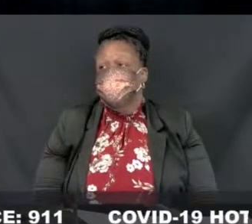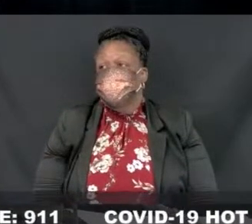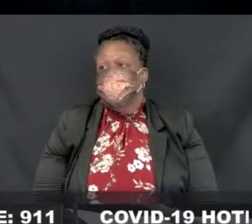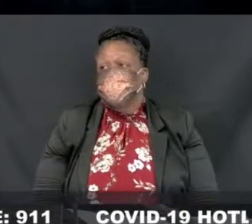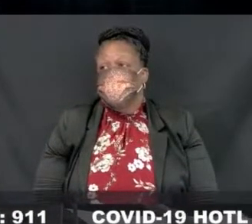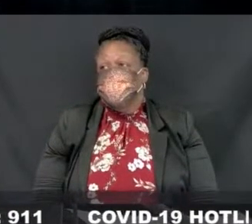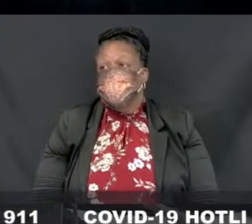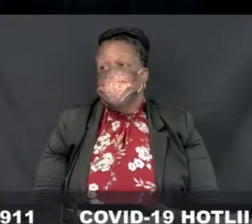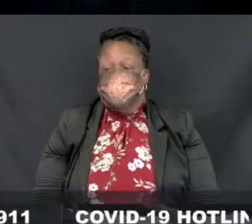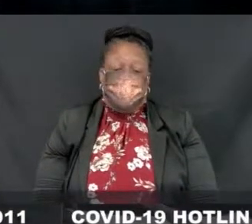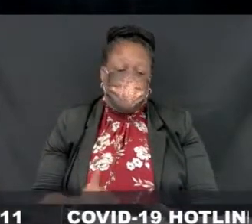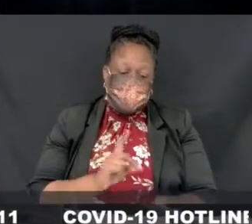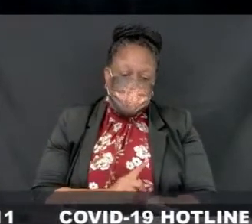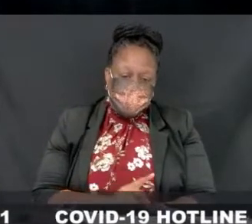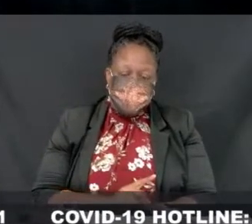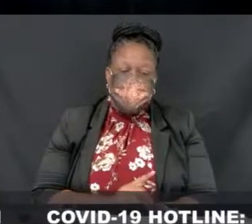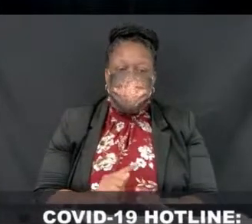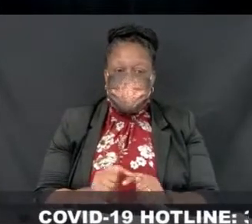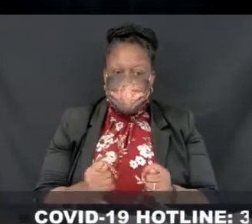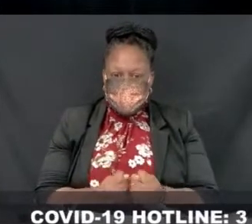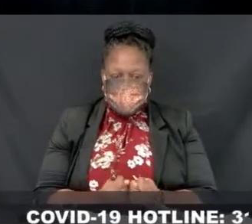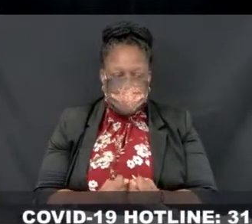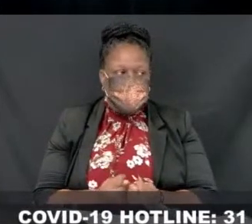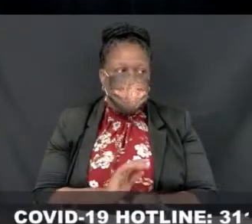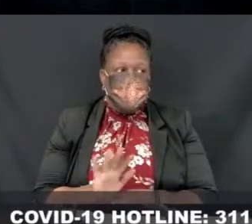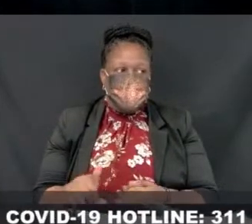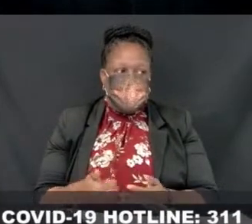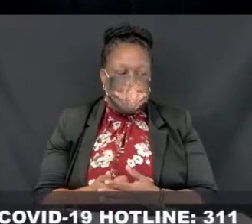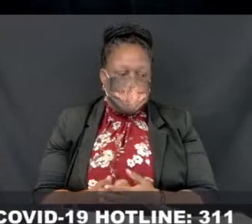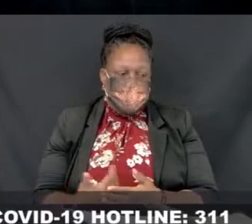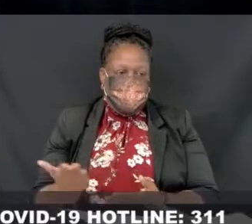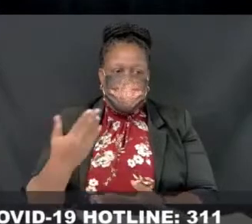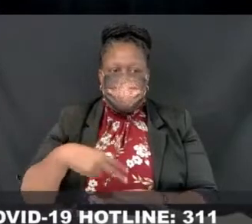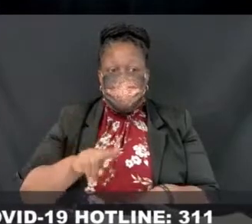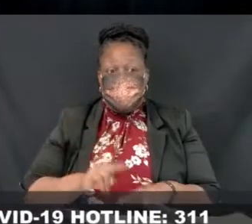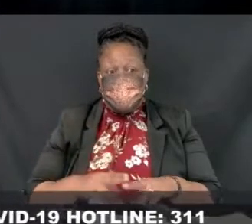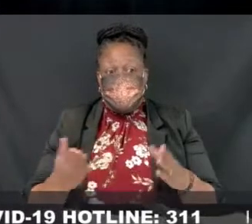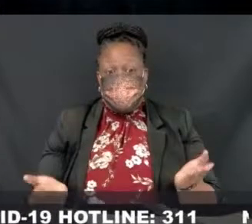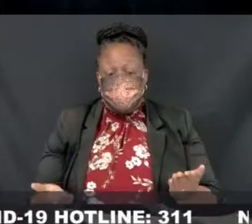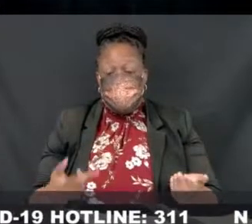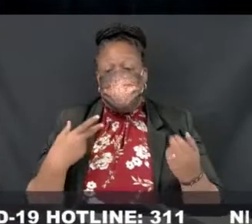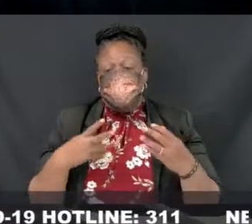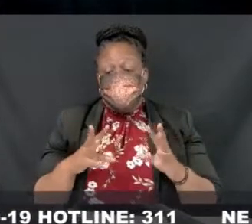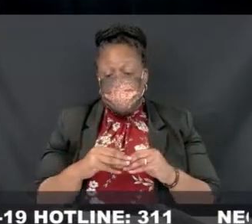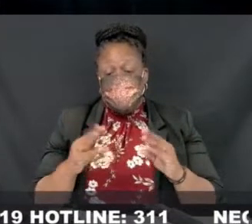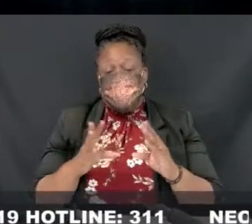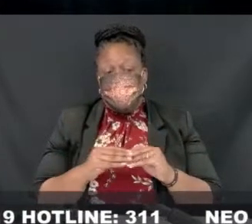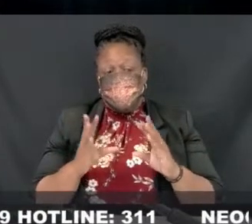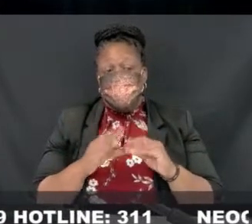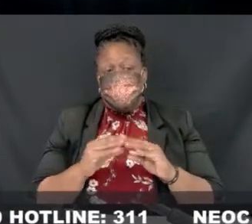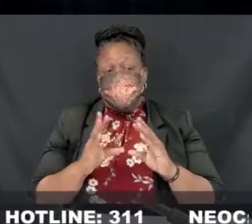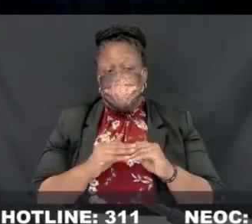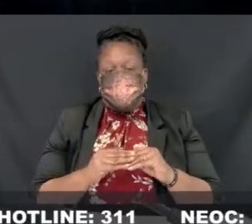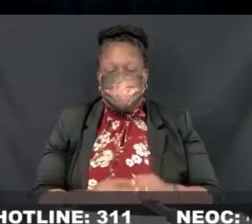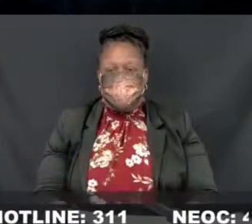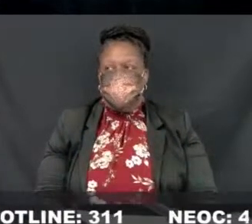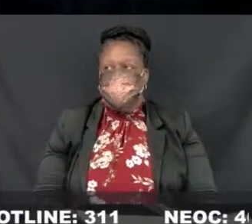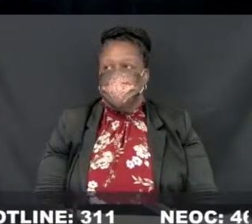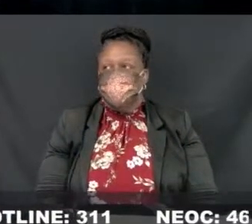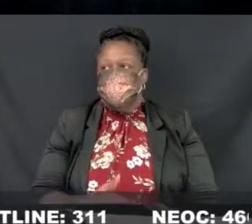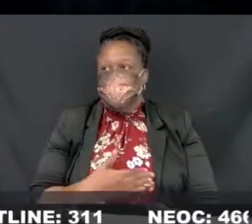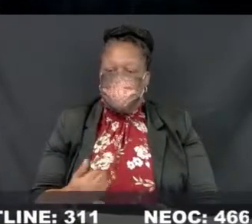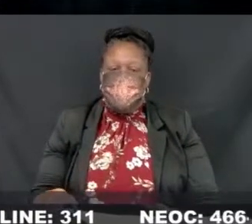would have used, and also Superintendent Henry would have used the opportunity to thank you, the general public. I don't want to